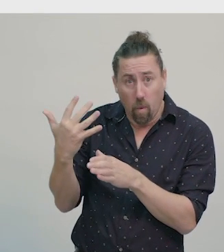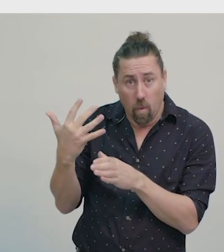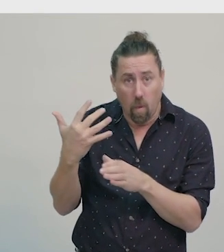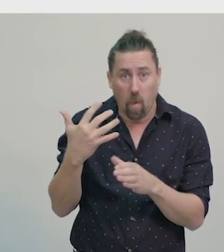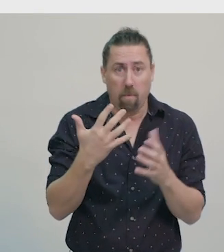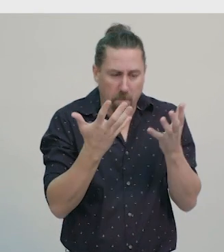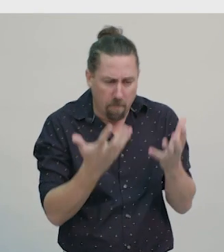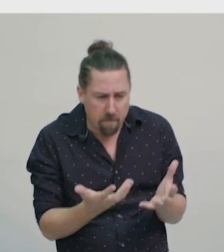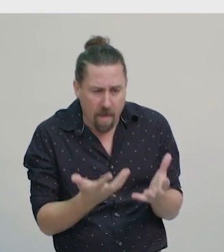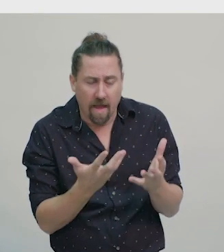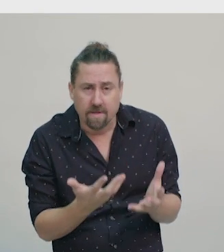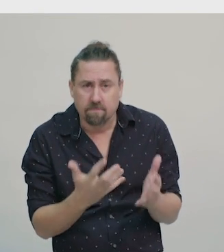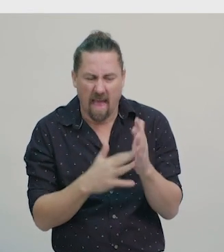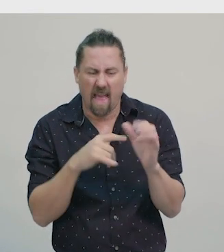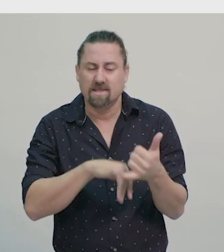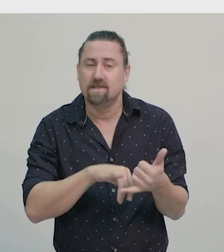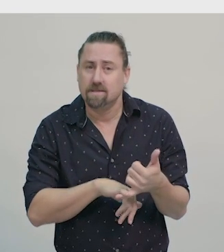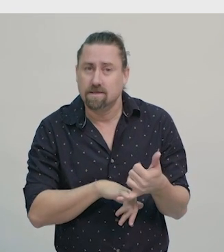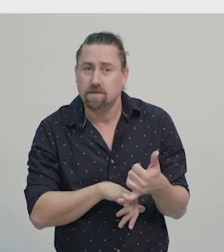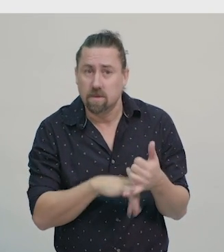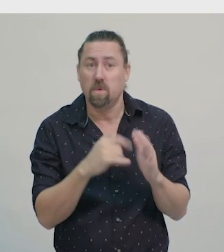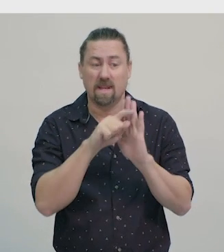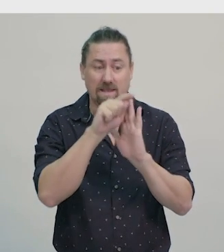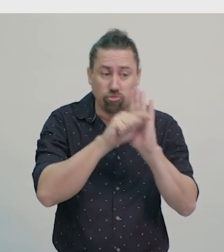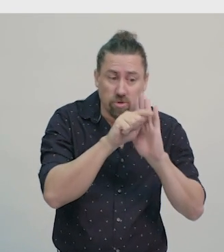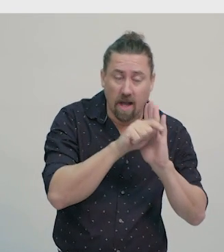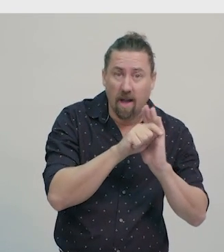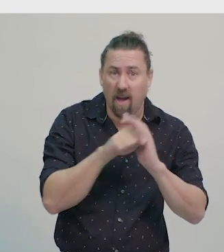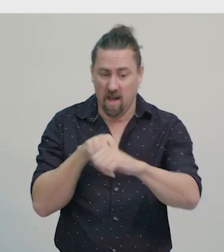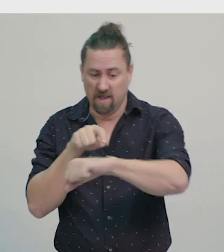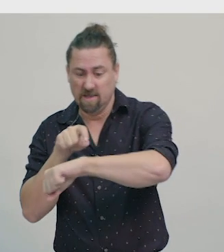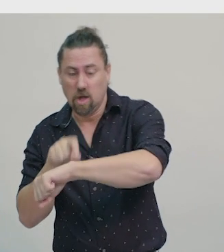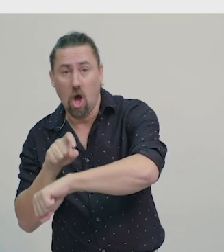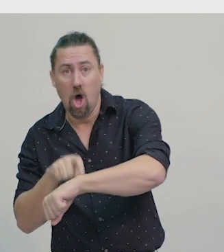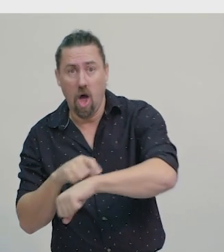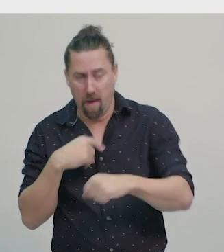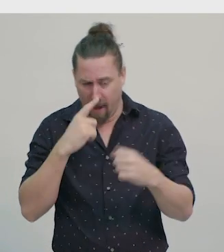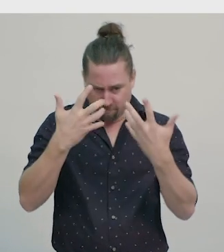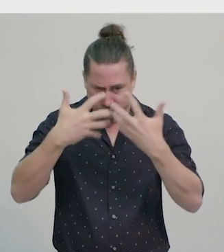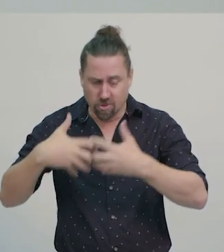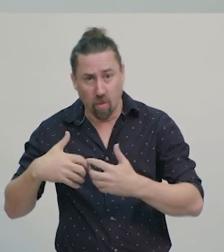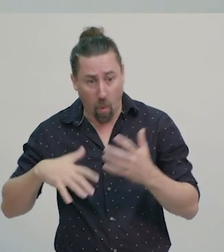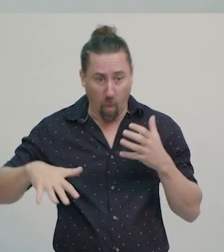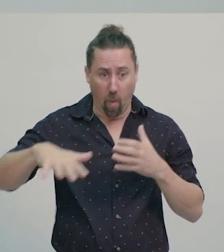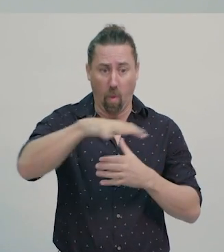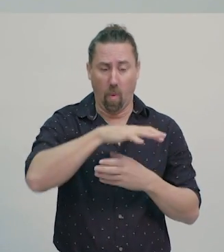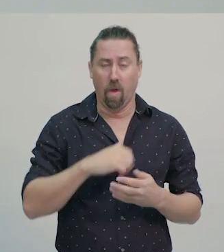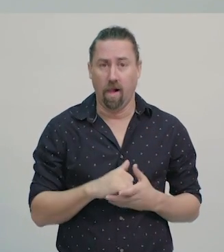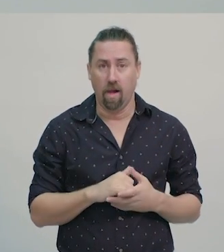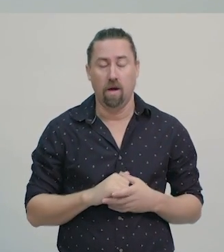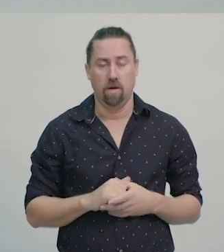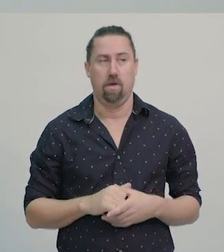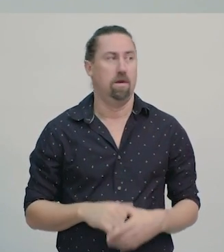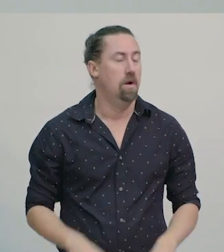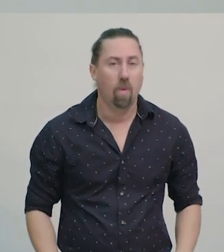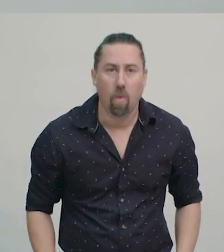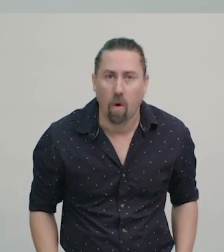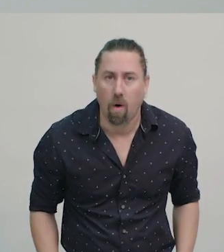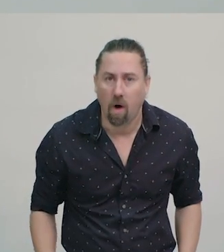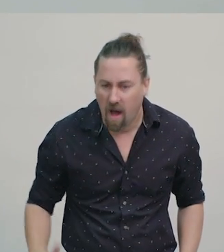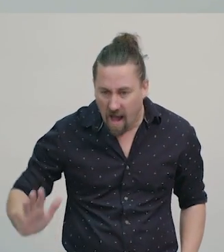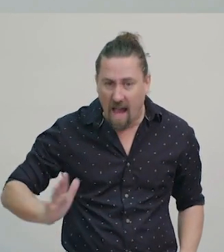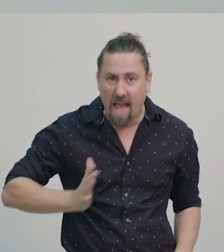5. This bucket has a volume of 5 cups. Another thing we can measure is how heavy something is. This is very